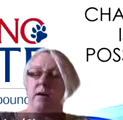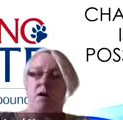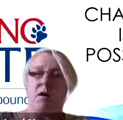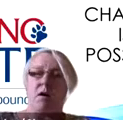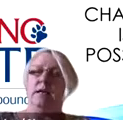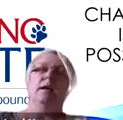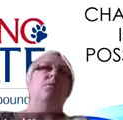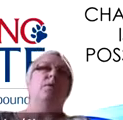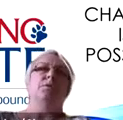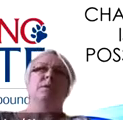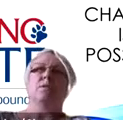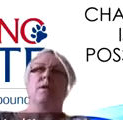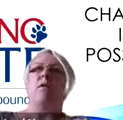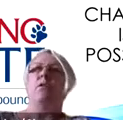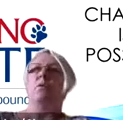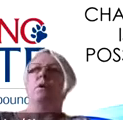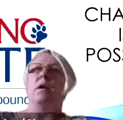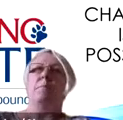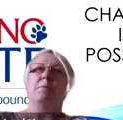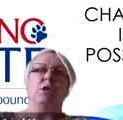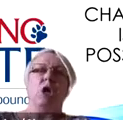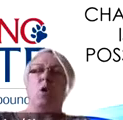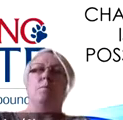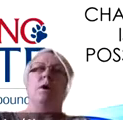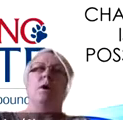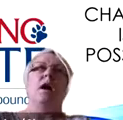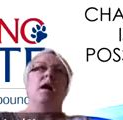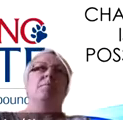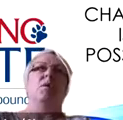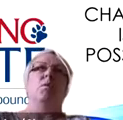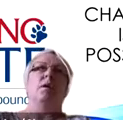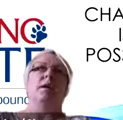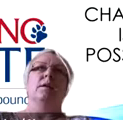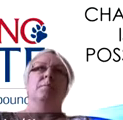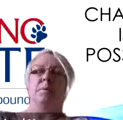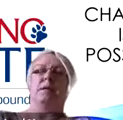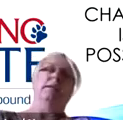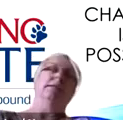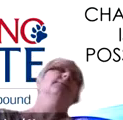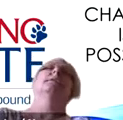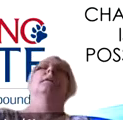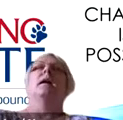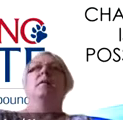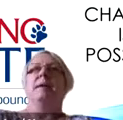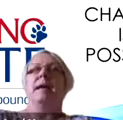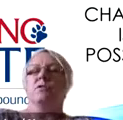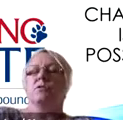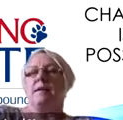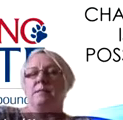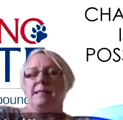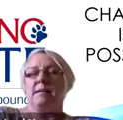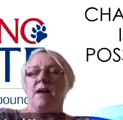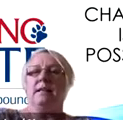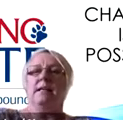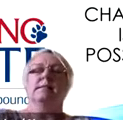anything at all, whether it was mental health or abuse at home, or inappropriate behaviors